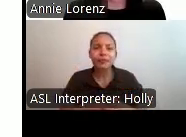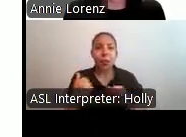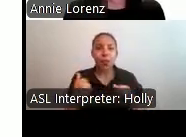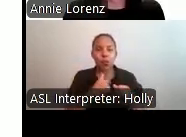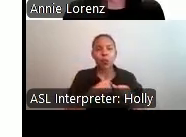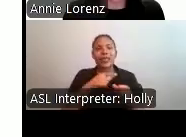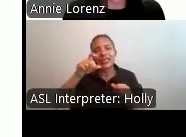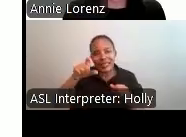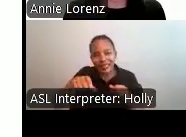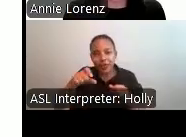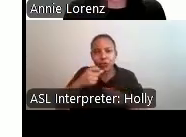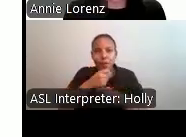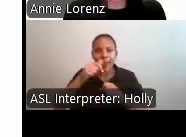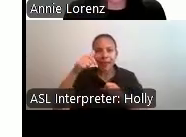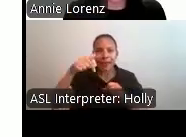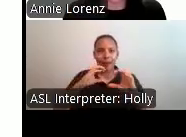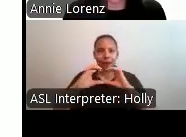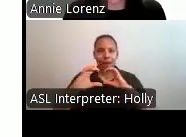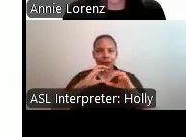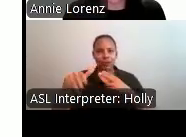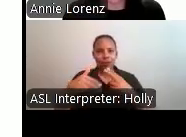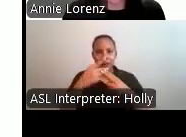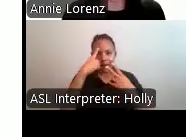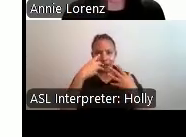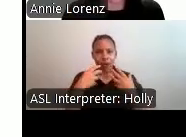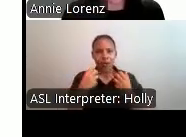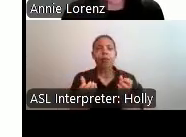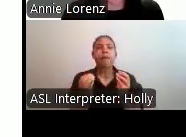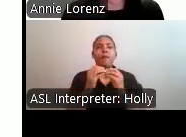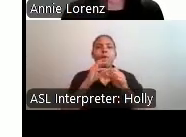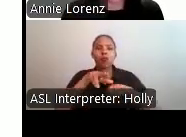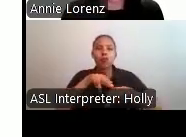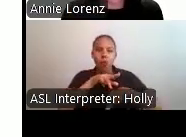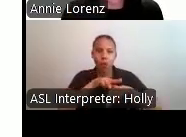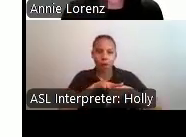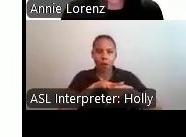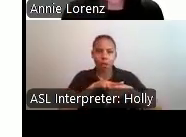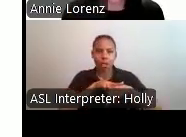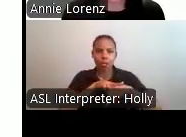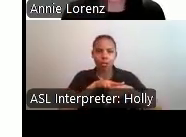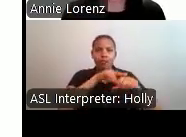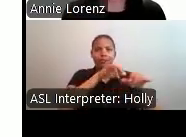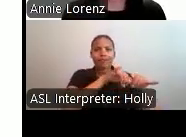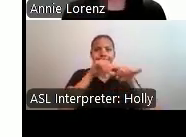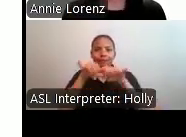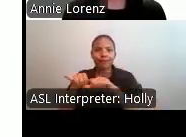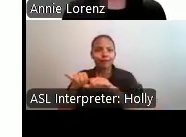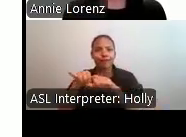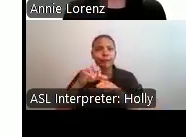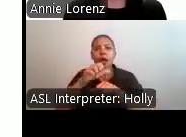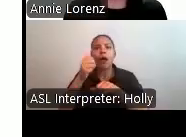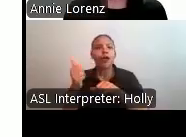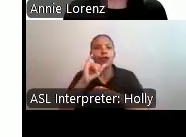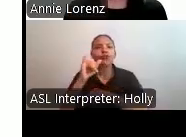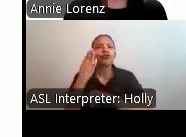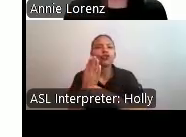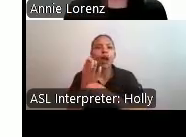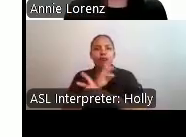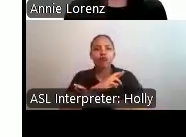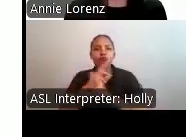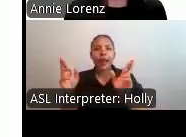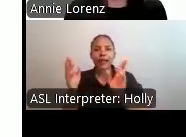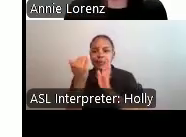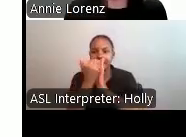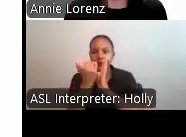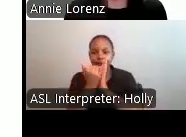these conversations by treating mental health like any other job readiness factor, because it is. And when we reduce stigma,